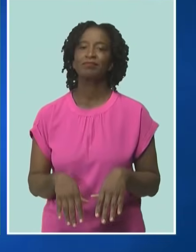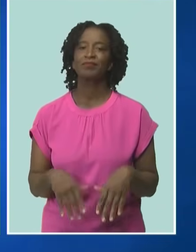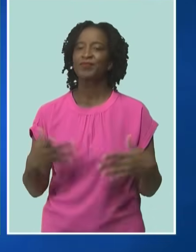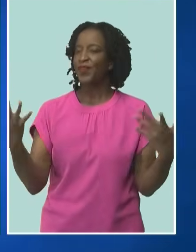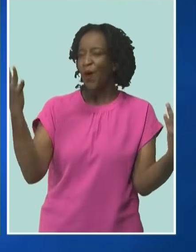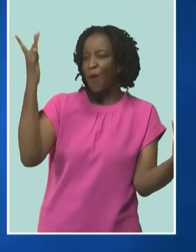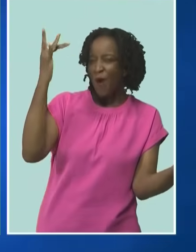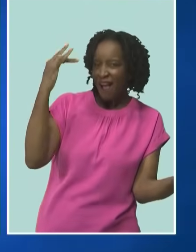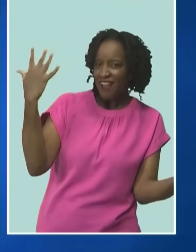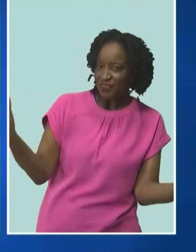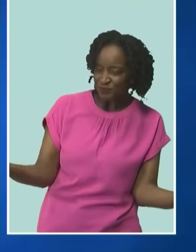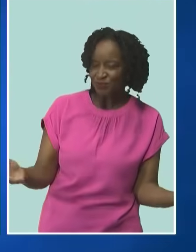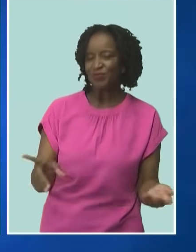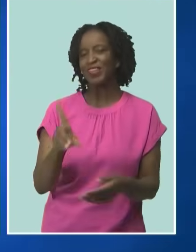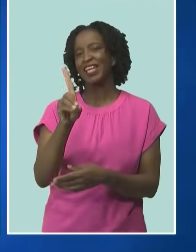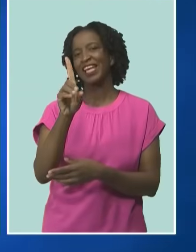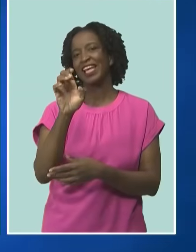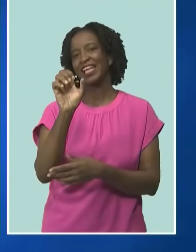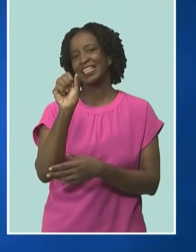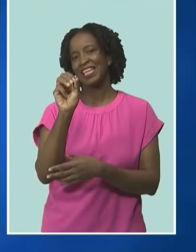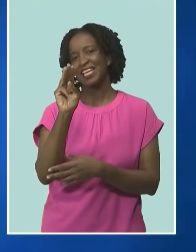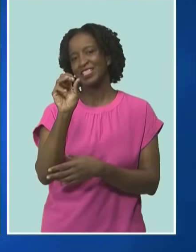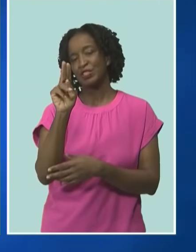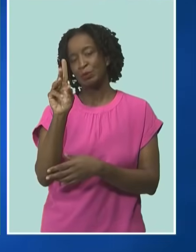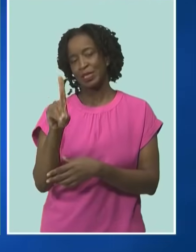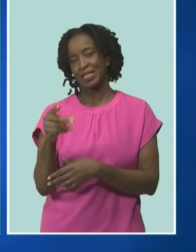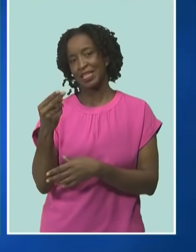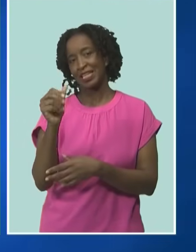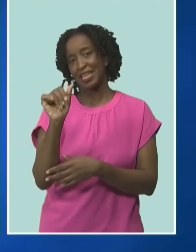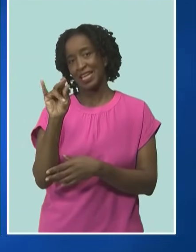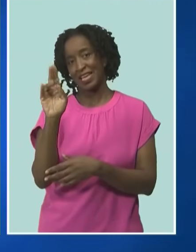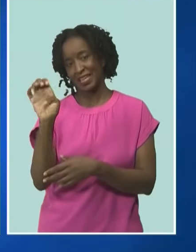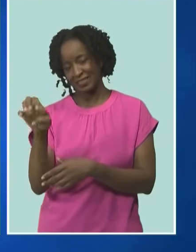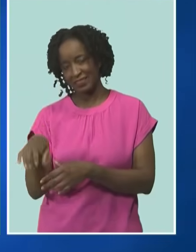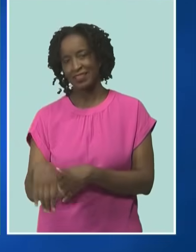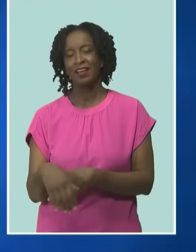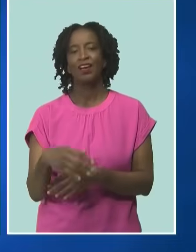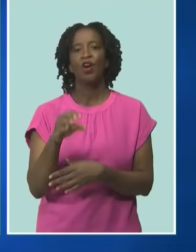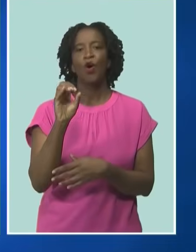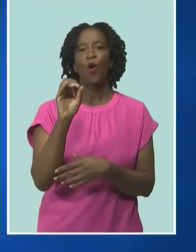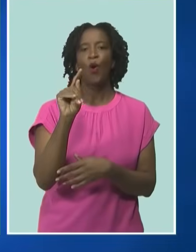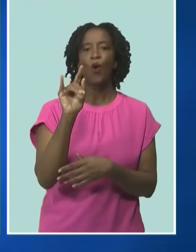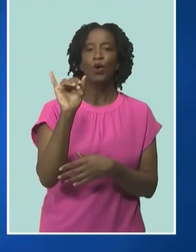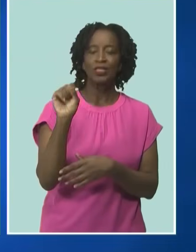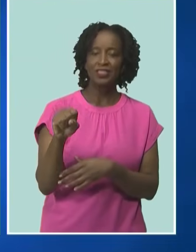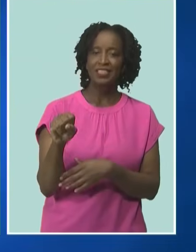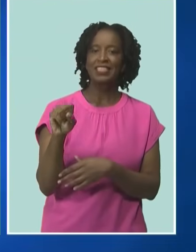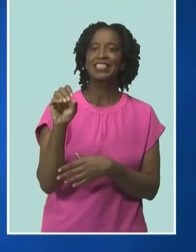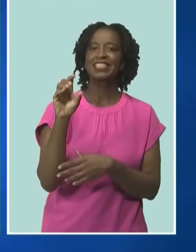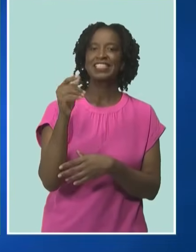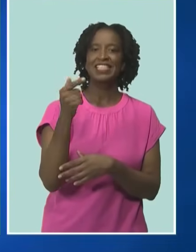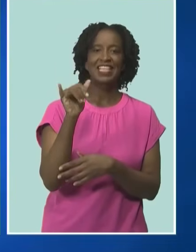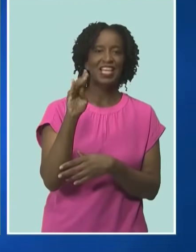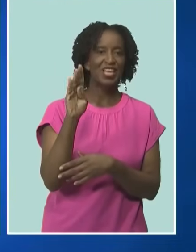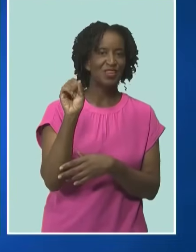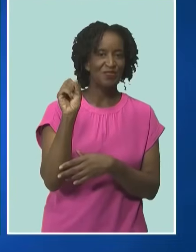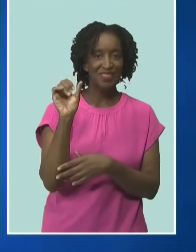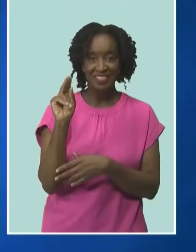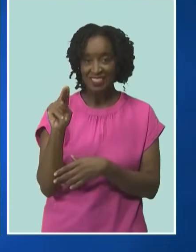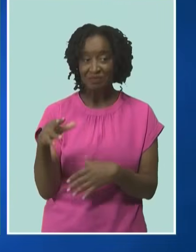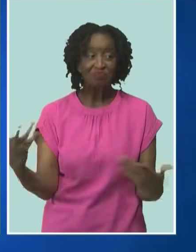Desmond Haynes. We have Gordon Greenidge. We have Otis Gibson. You have my dad.